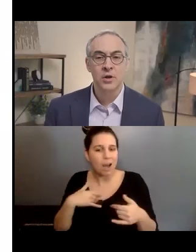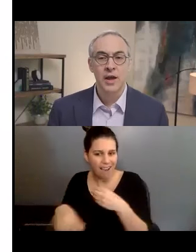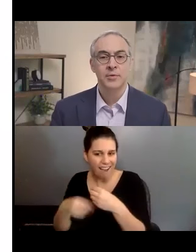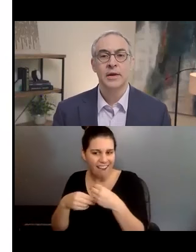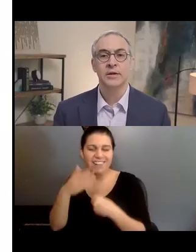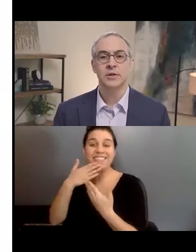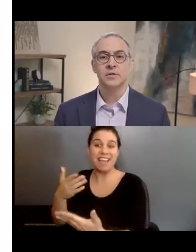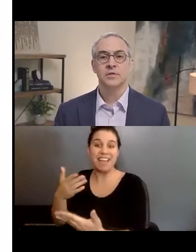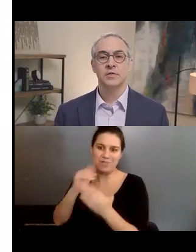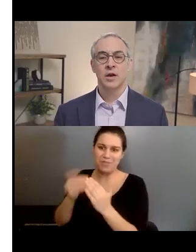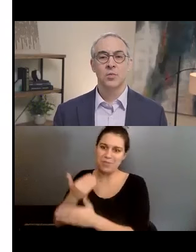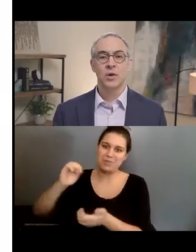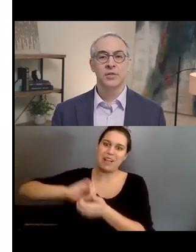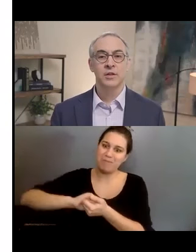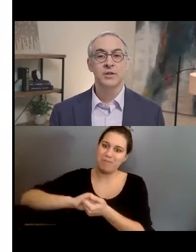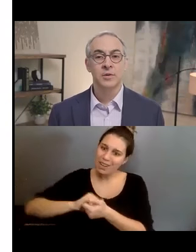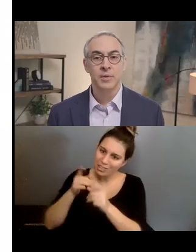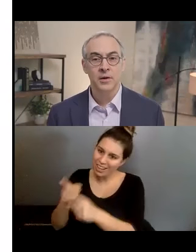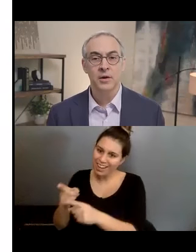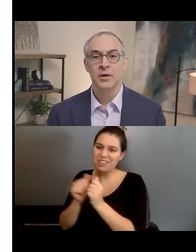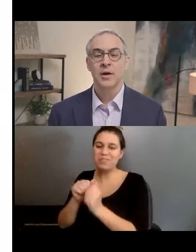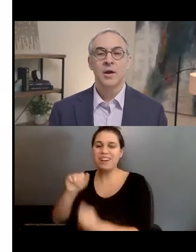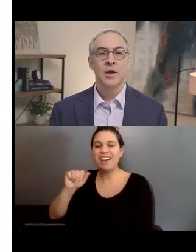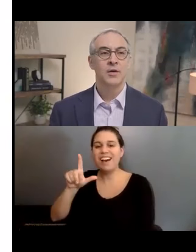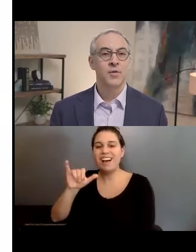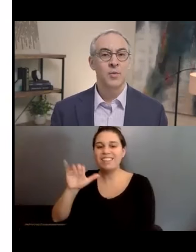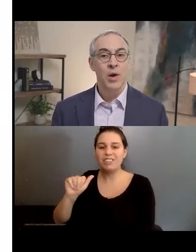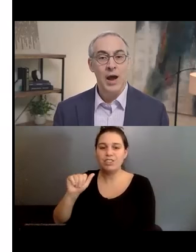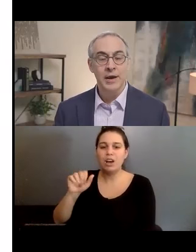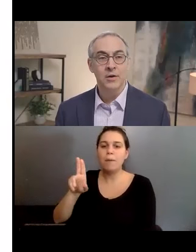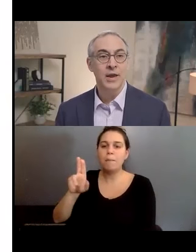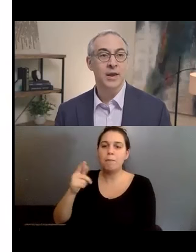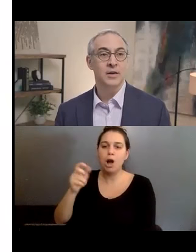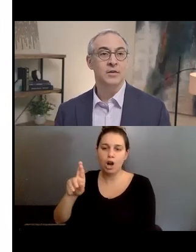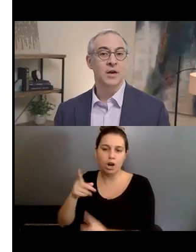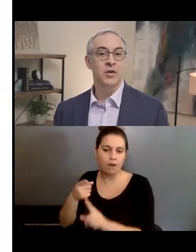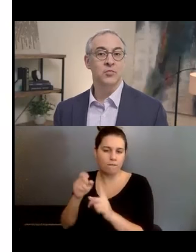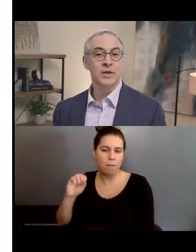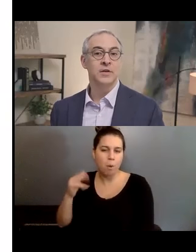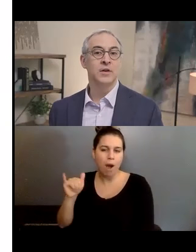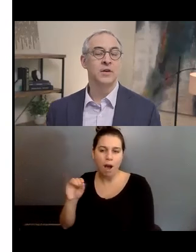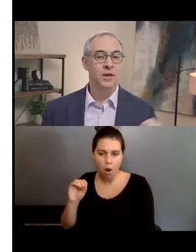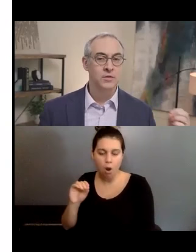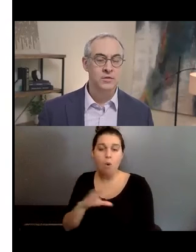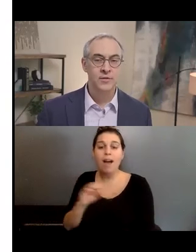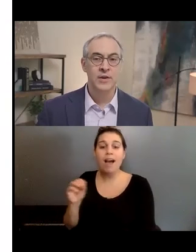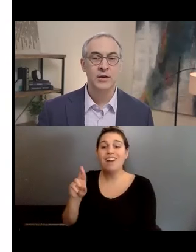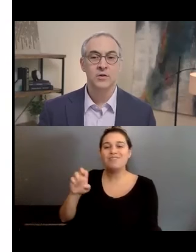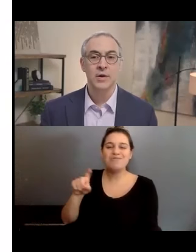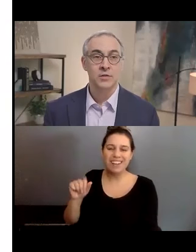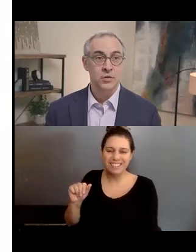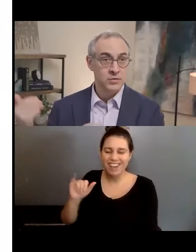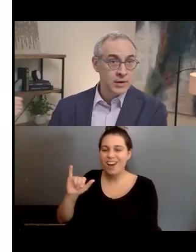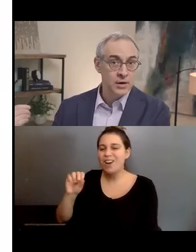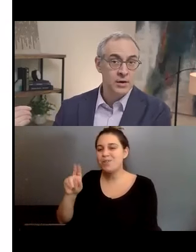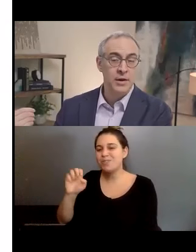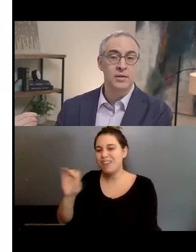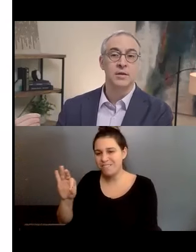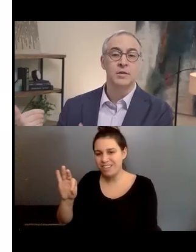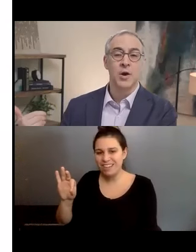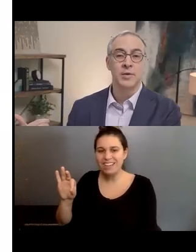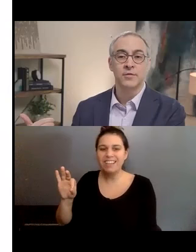new collaborations with Alicia Bungar from Ohio and Reza Yousefi Nuaz, who's right